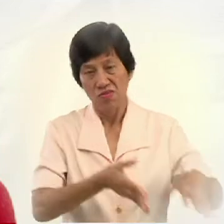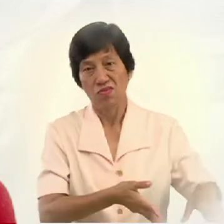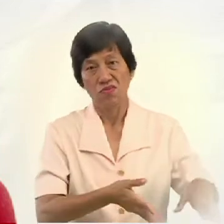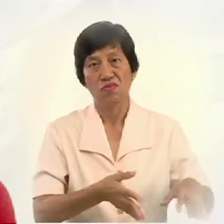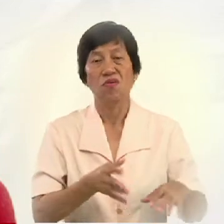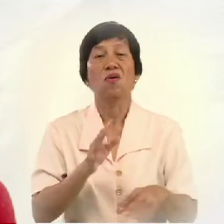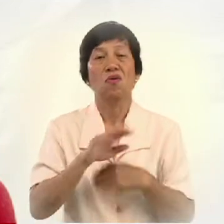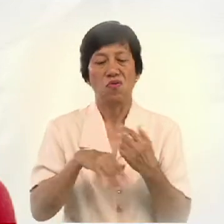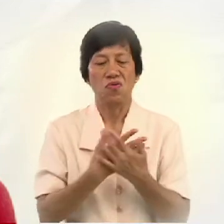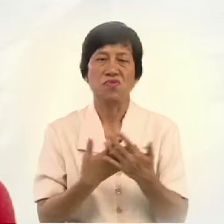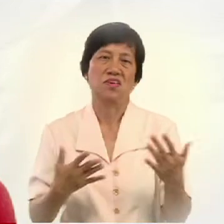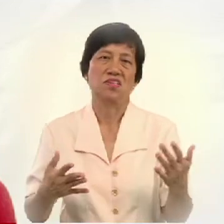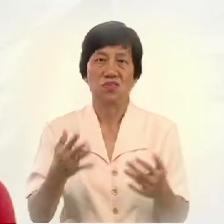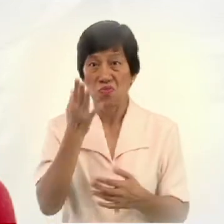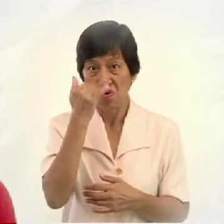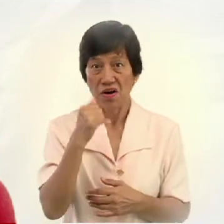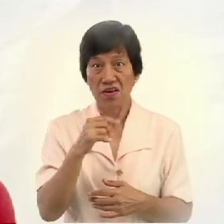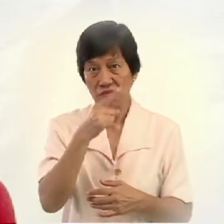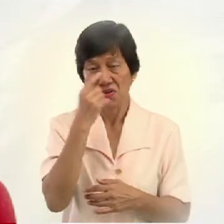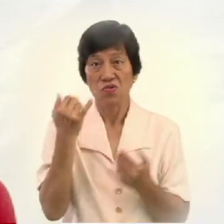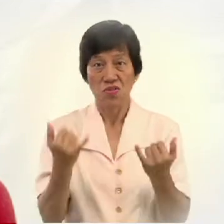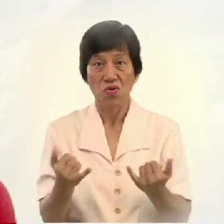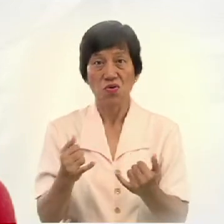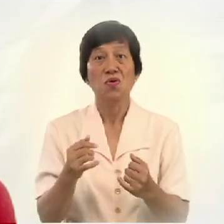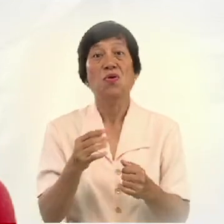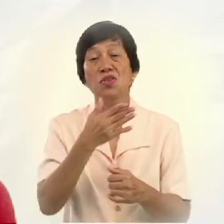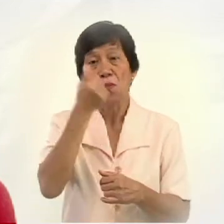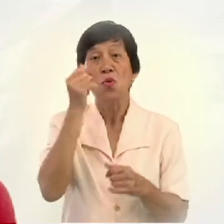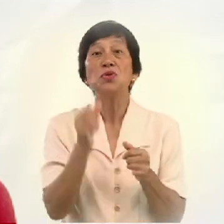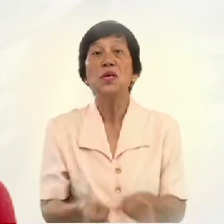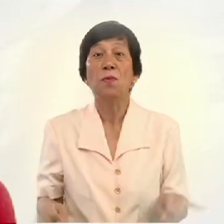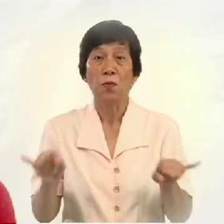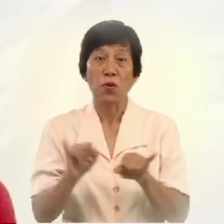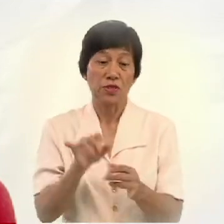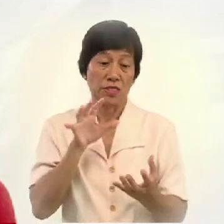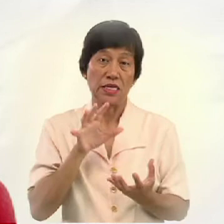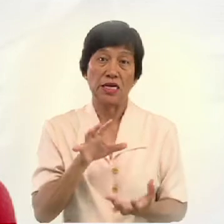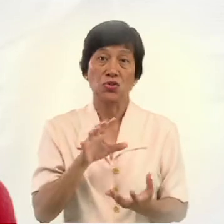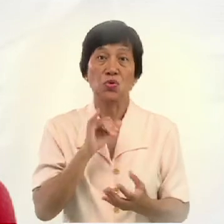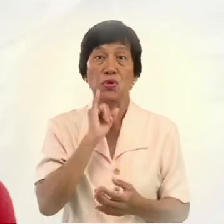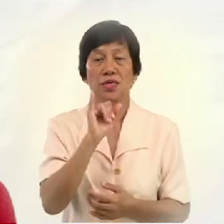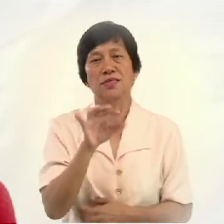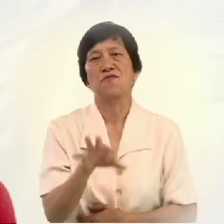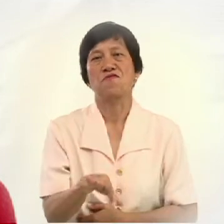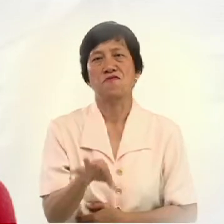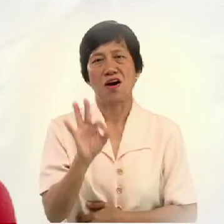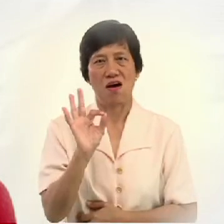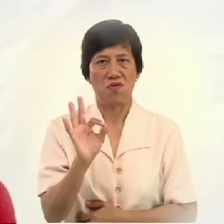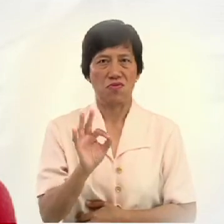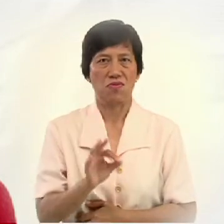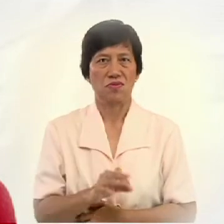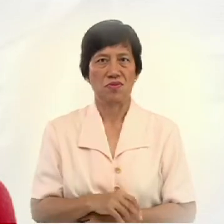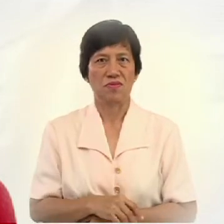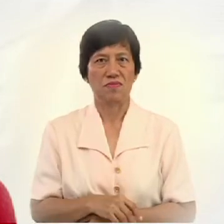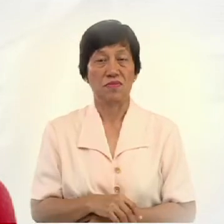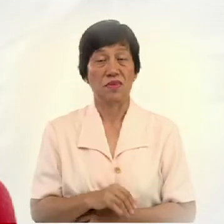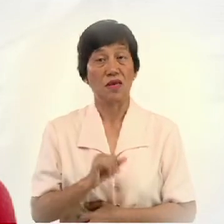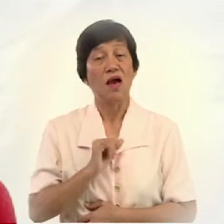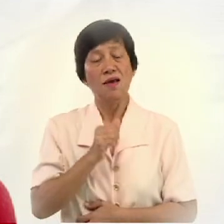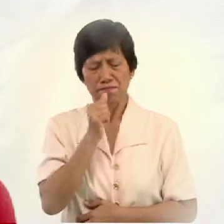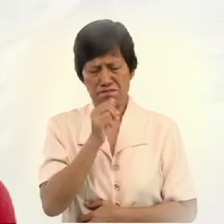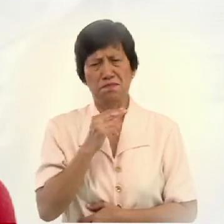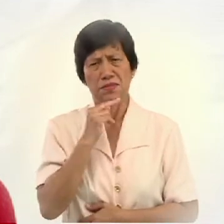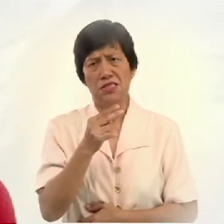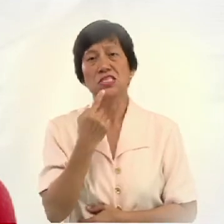released. He could let go of everything. Why? Because now the most important treasure